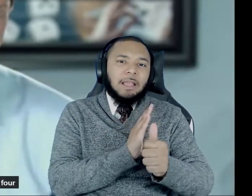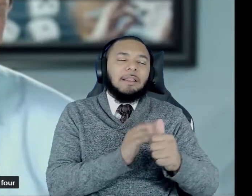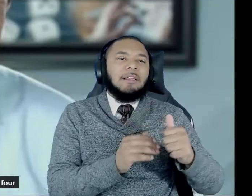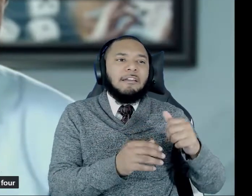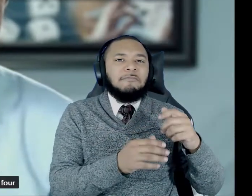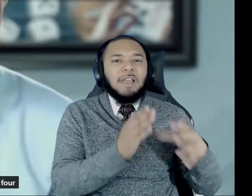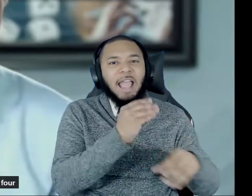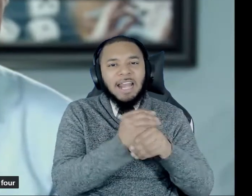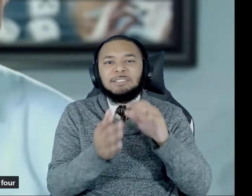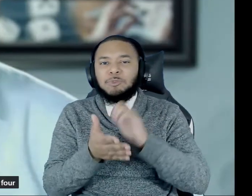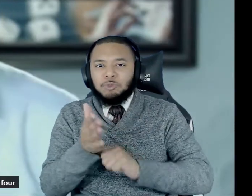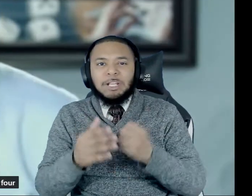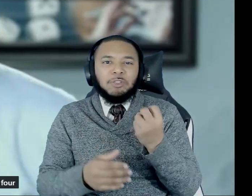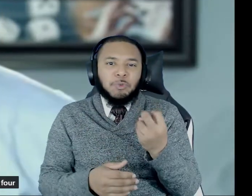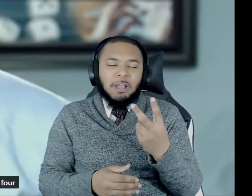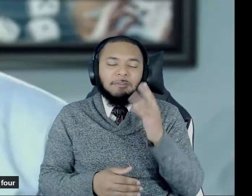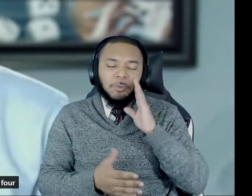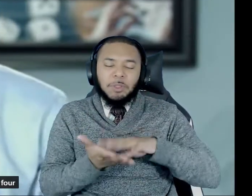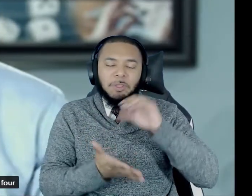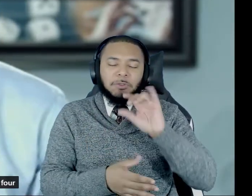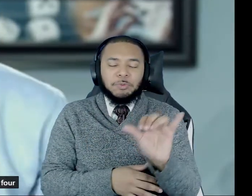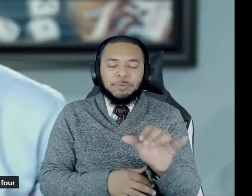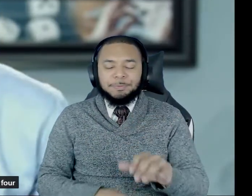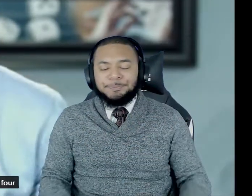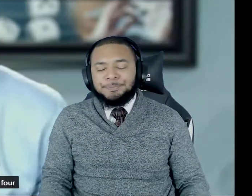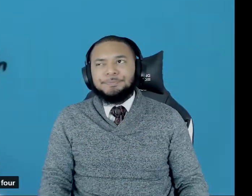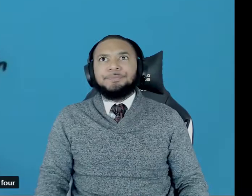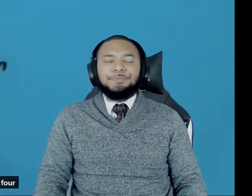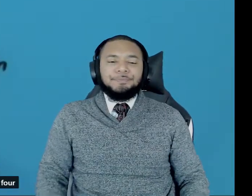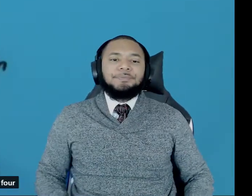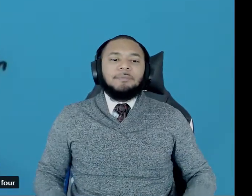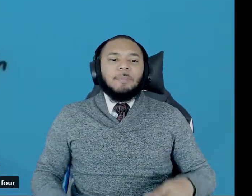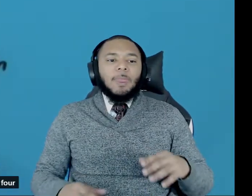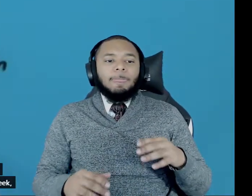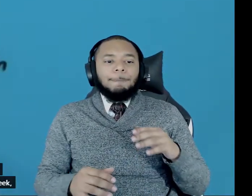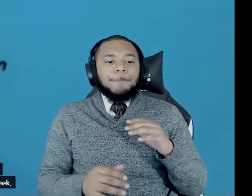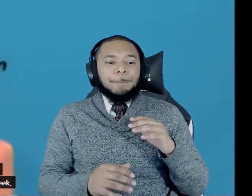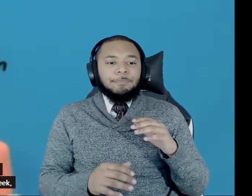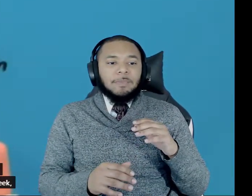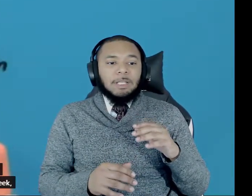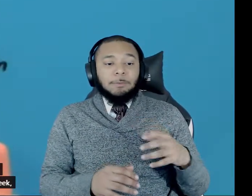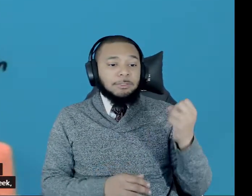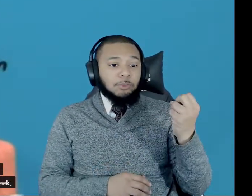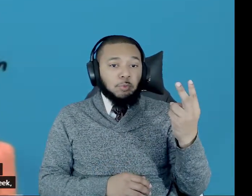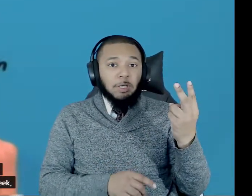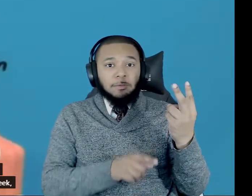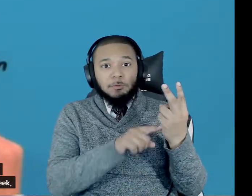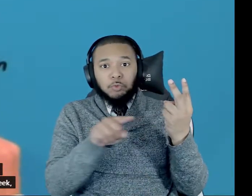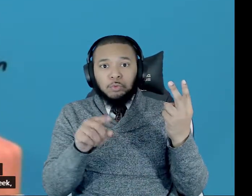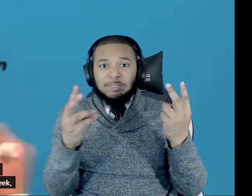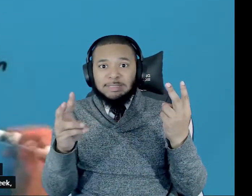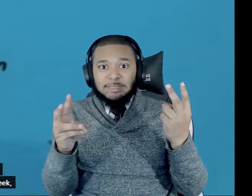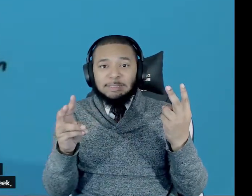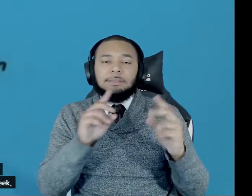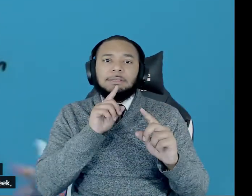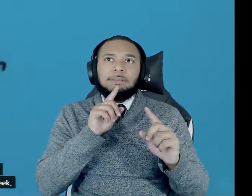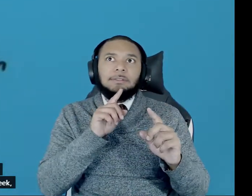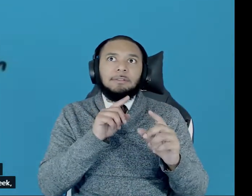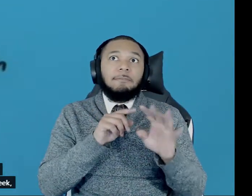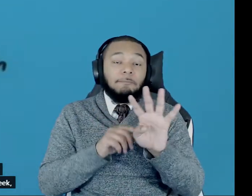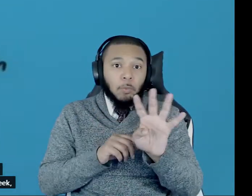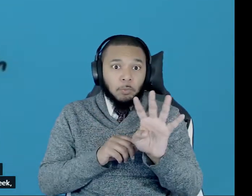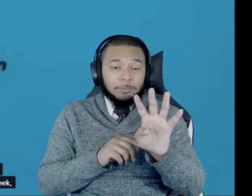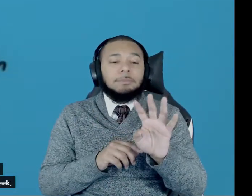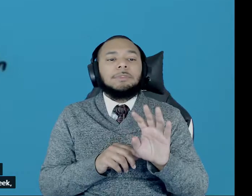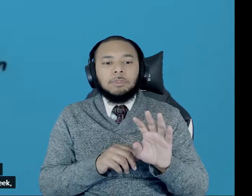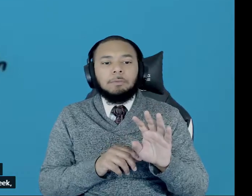the minutes are the same, but 12 to 16 is 4. All right, so you worked an additional 4 hours in the afternoon. All right, and